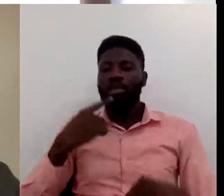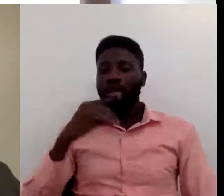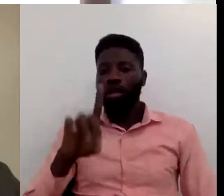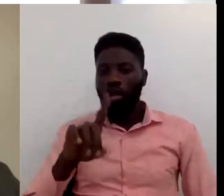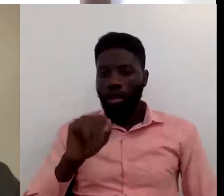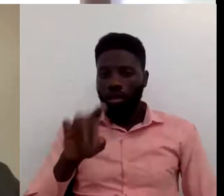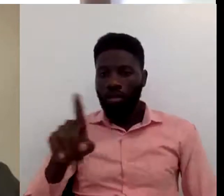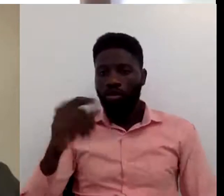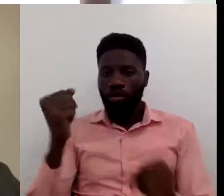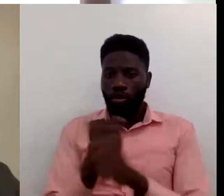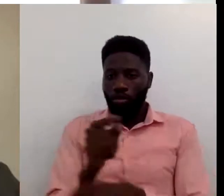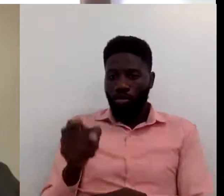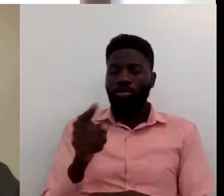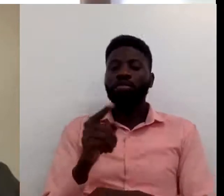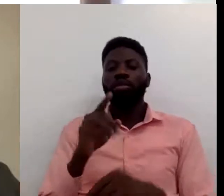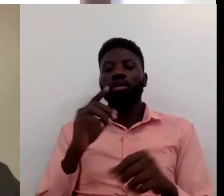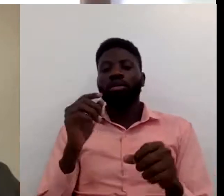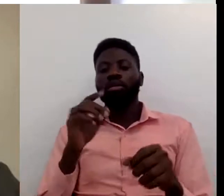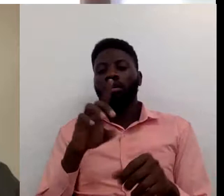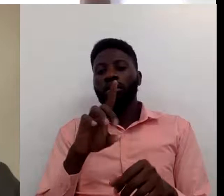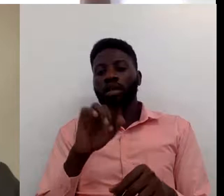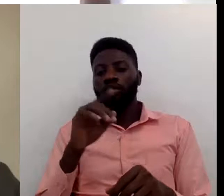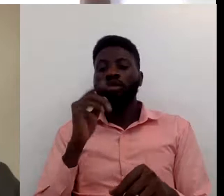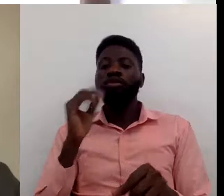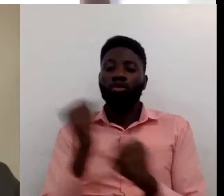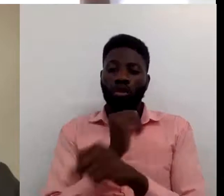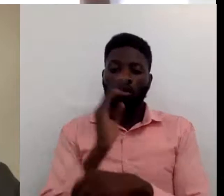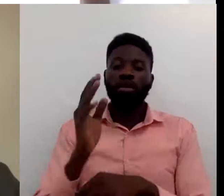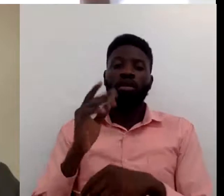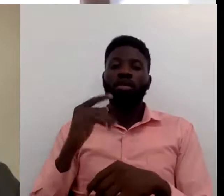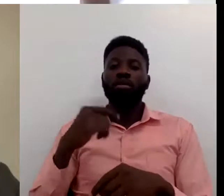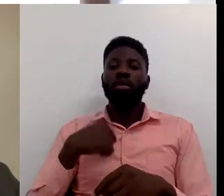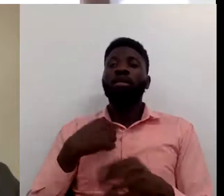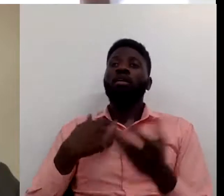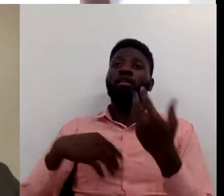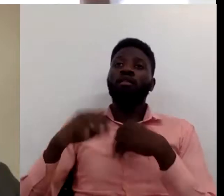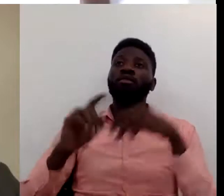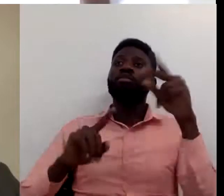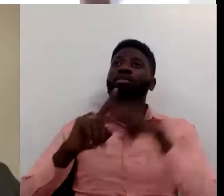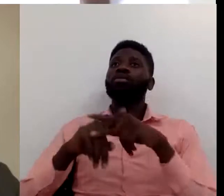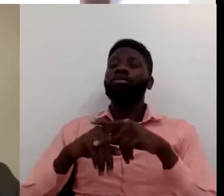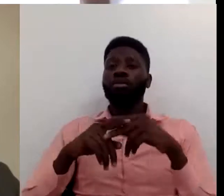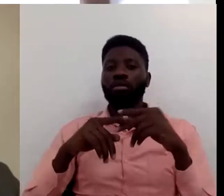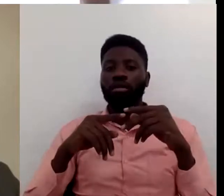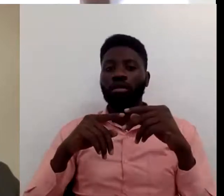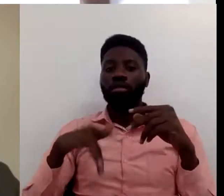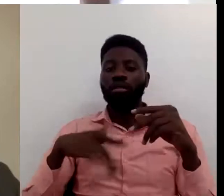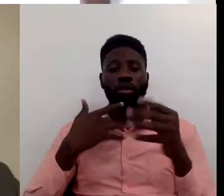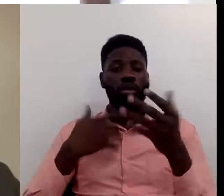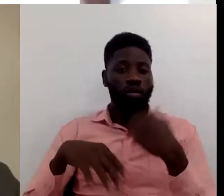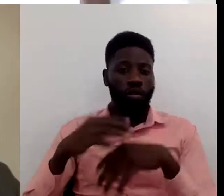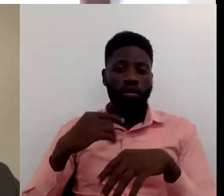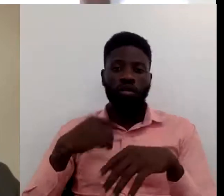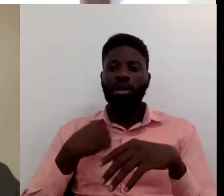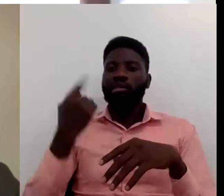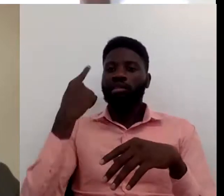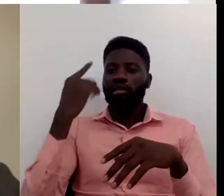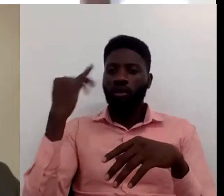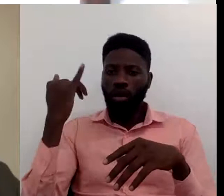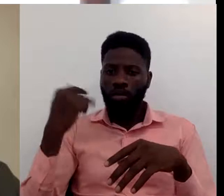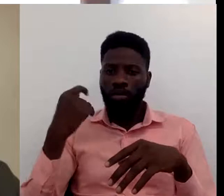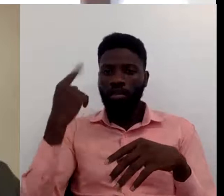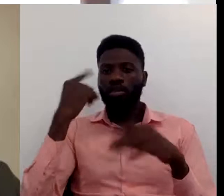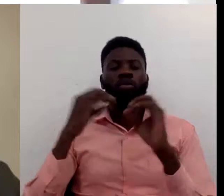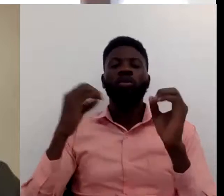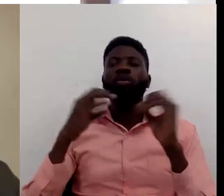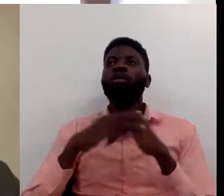that job. David, you're going to do that job. And to be honest, it confused me a lot. It used to confuse me a lot. I just did not understand why. A